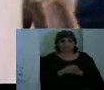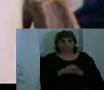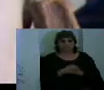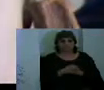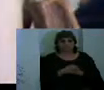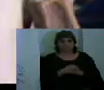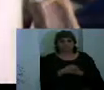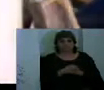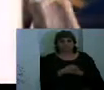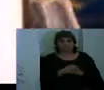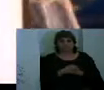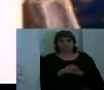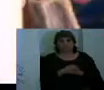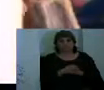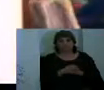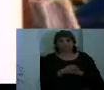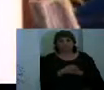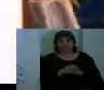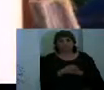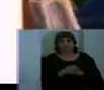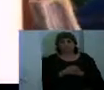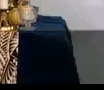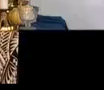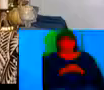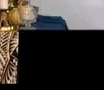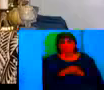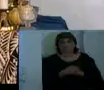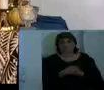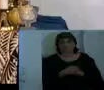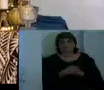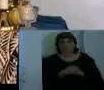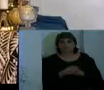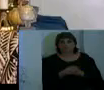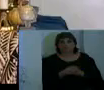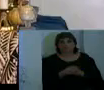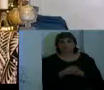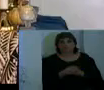Renee McCoy, Karen Ziegler,